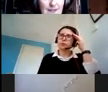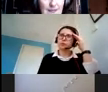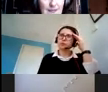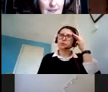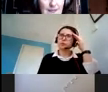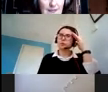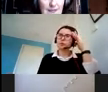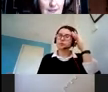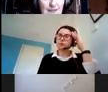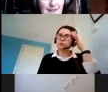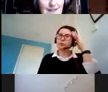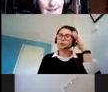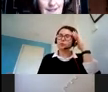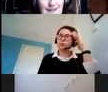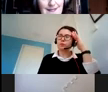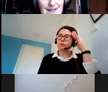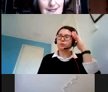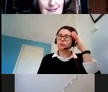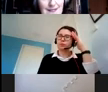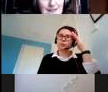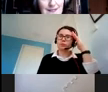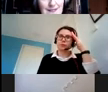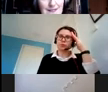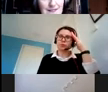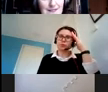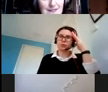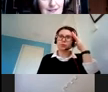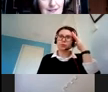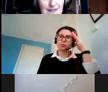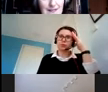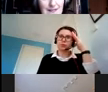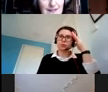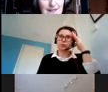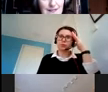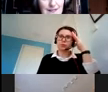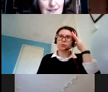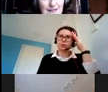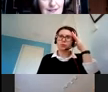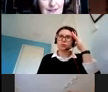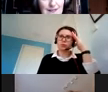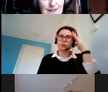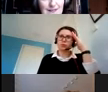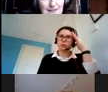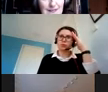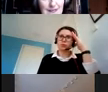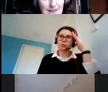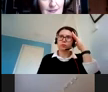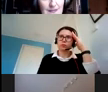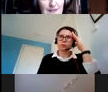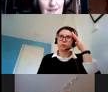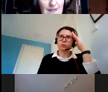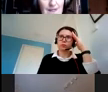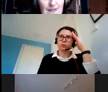as far as the business and human rights debate, having the possibility to render consultative opinions, recommendations, and